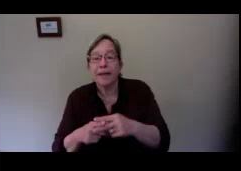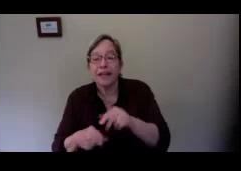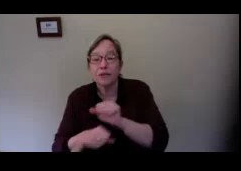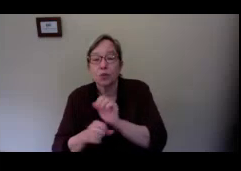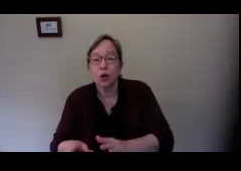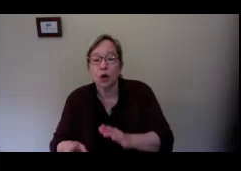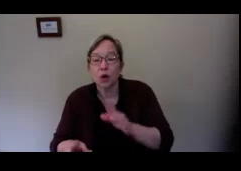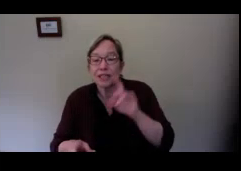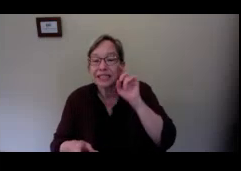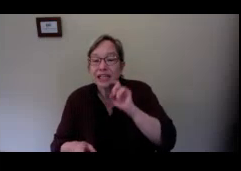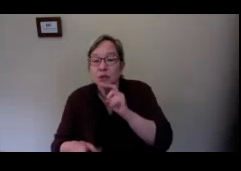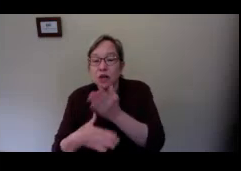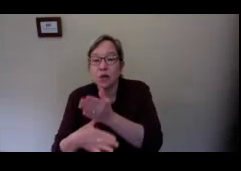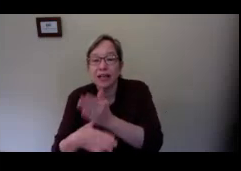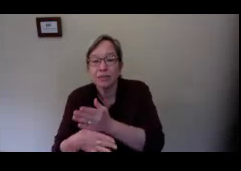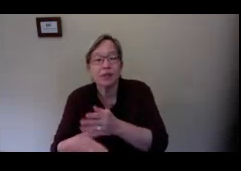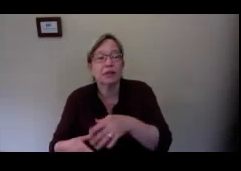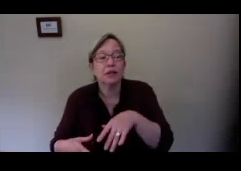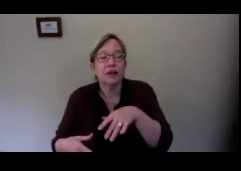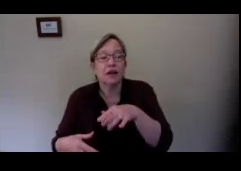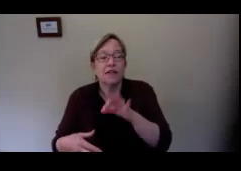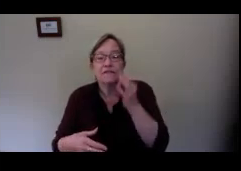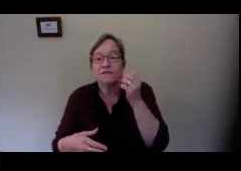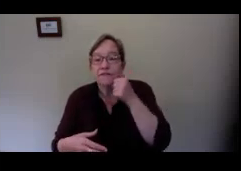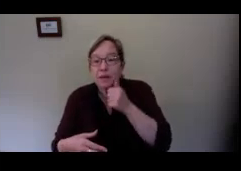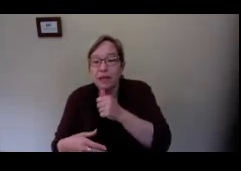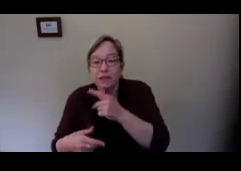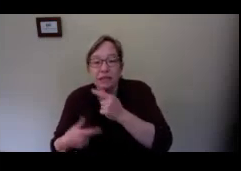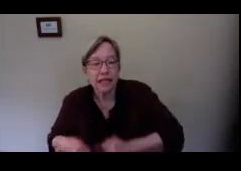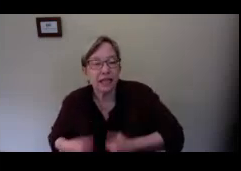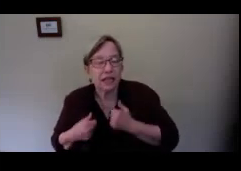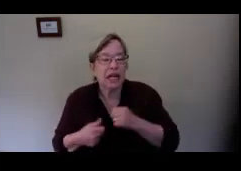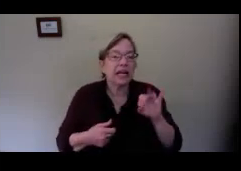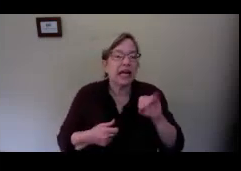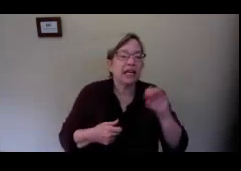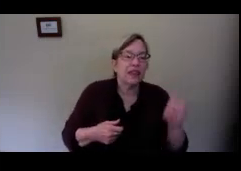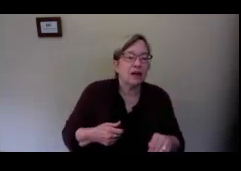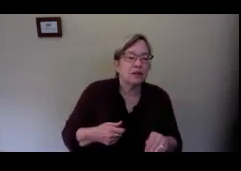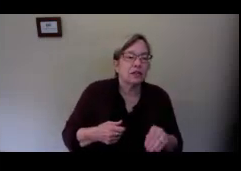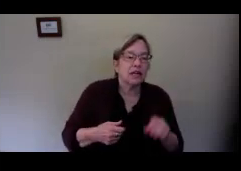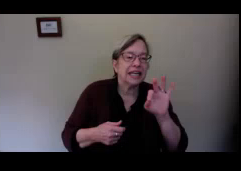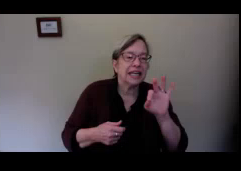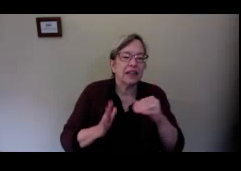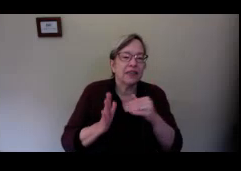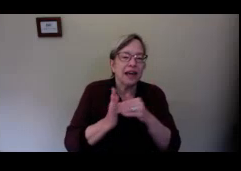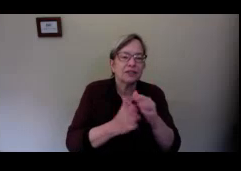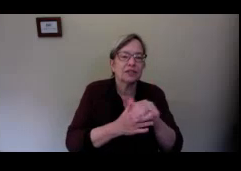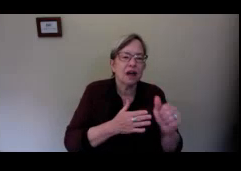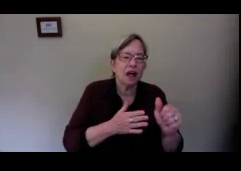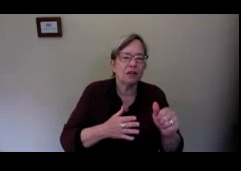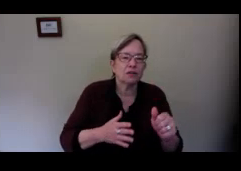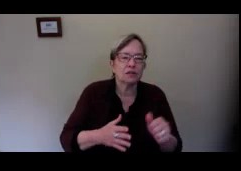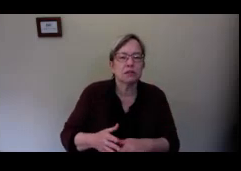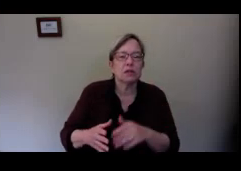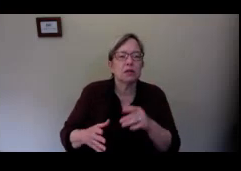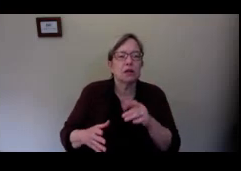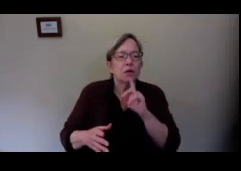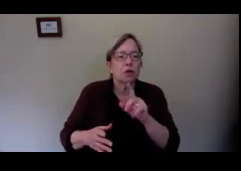tenant. $90,000, housing provider revoked a lease and failed to address neighbor harassment based on race.